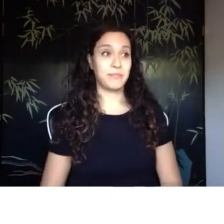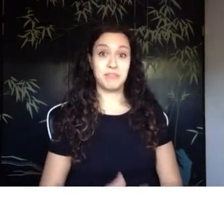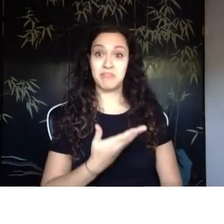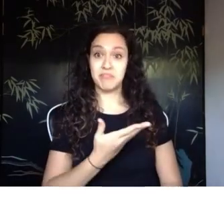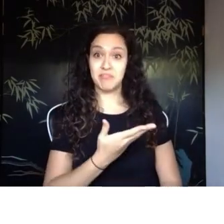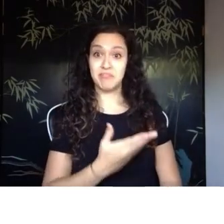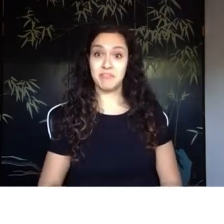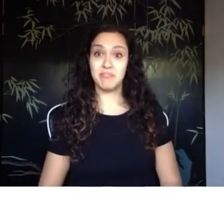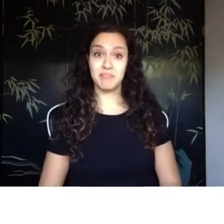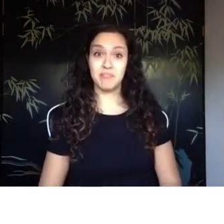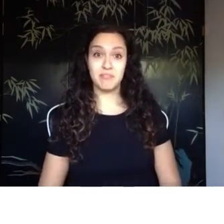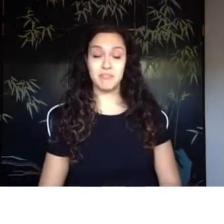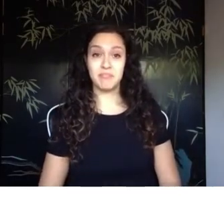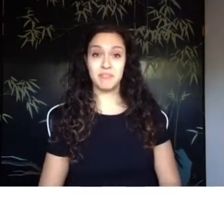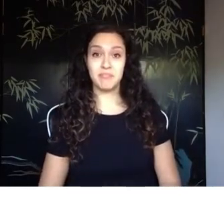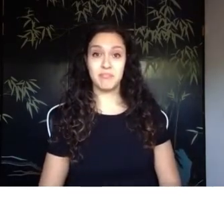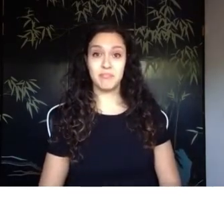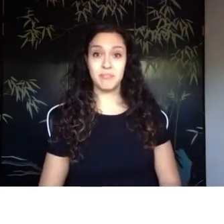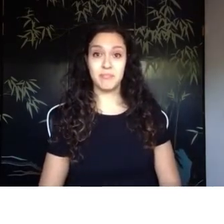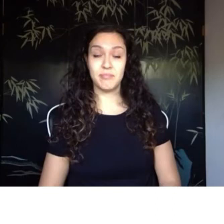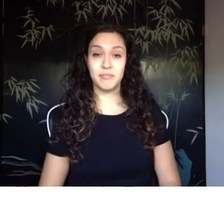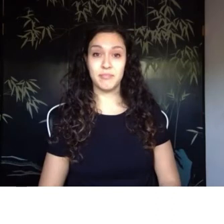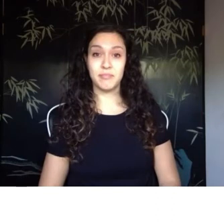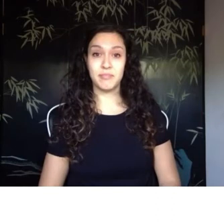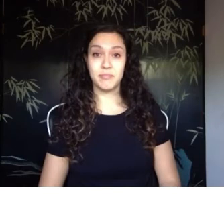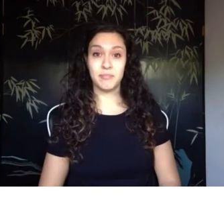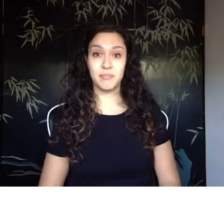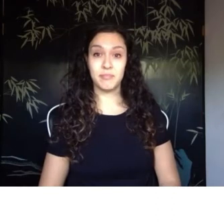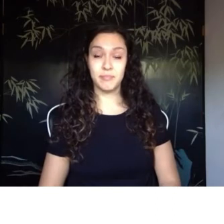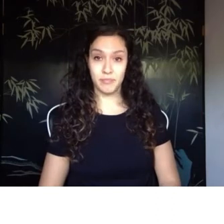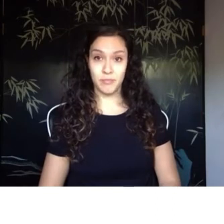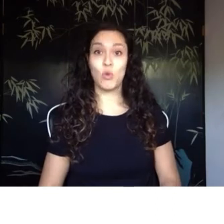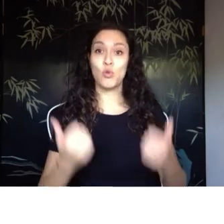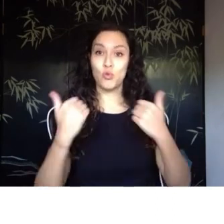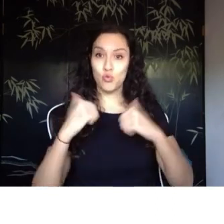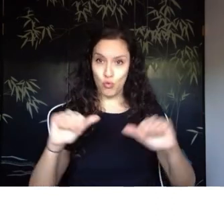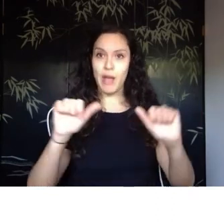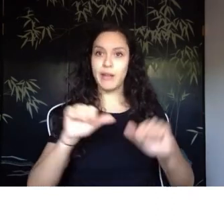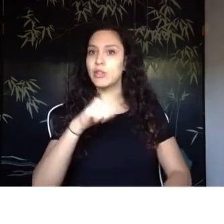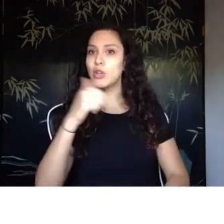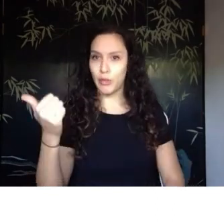Oh, sorry. X equals 12. There you go.